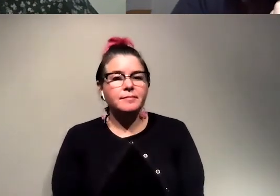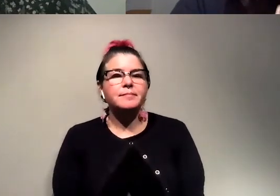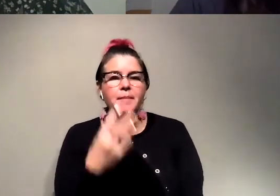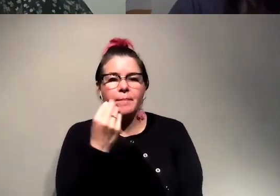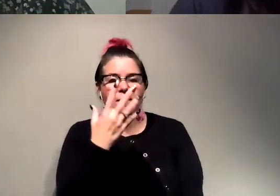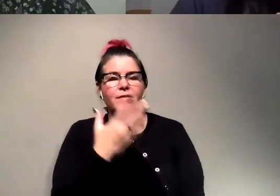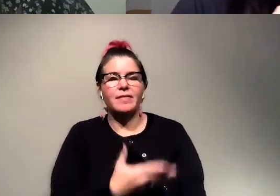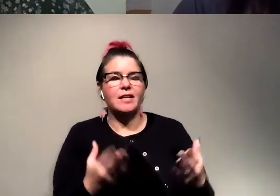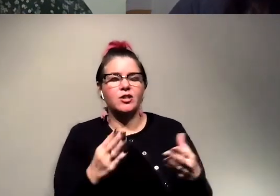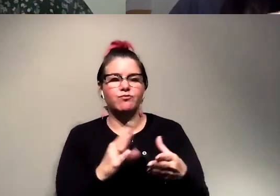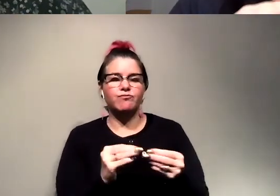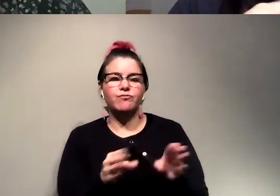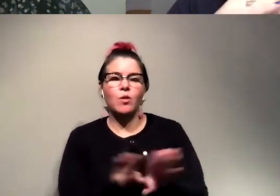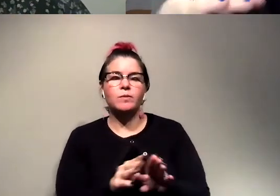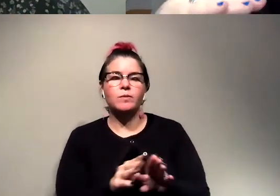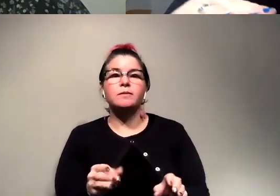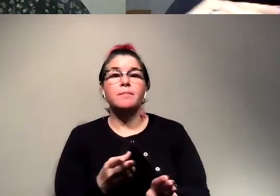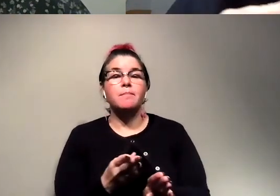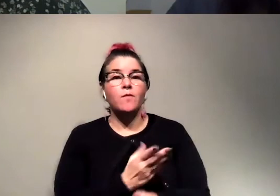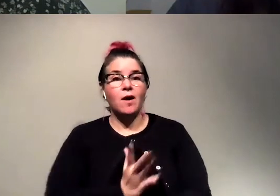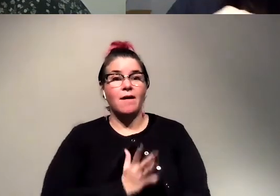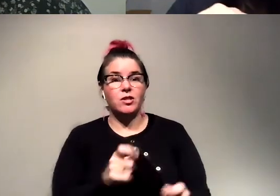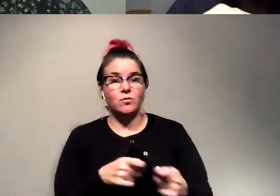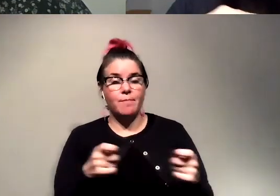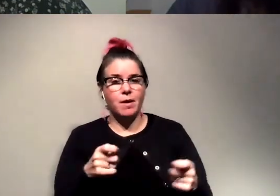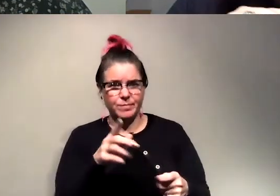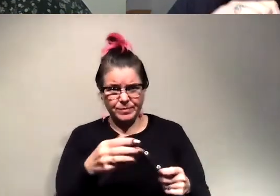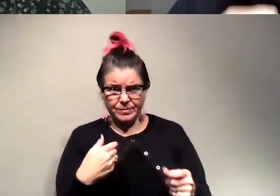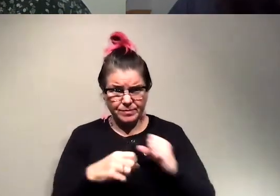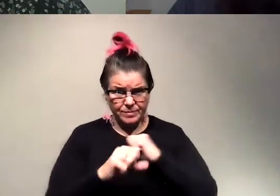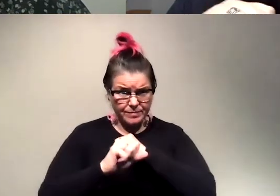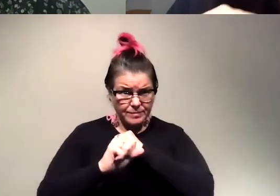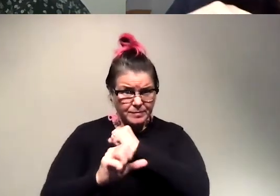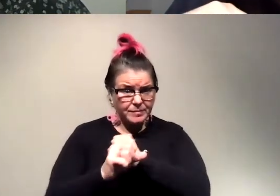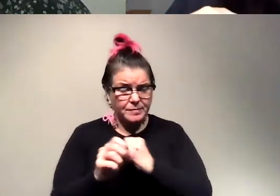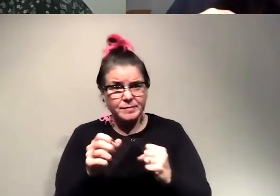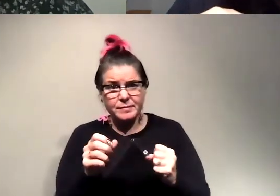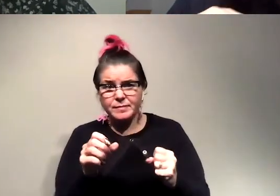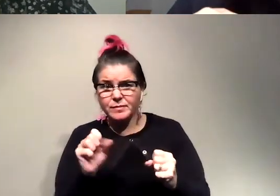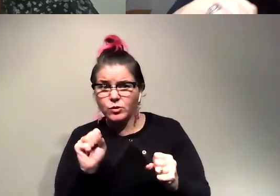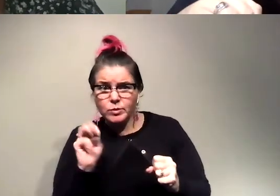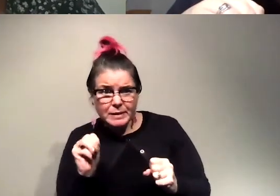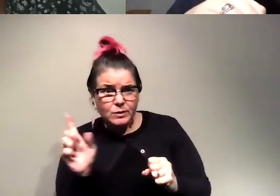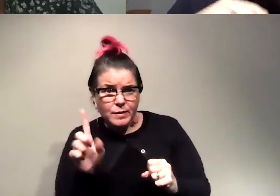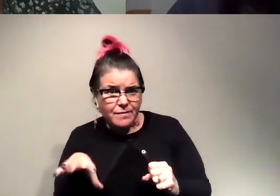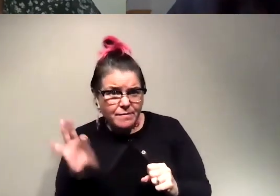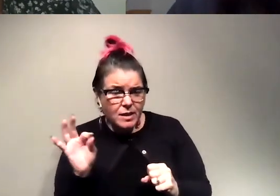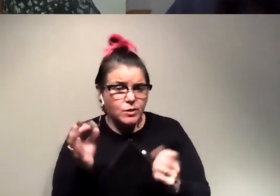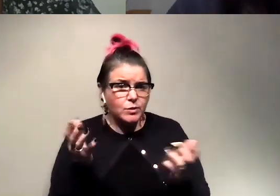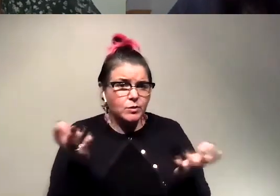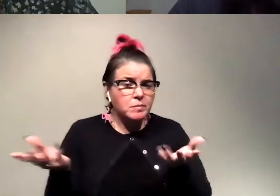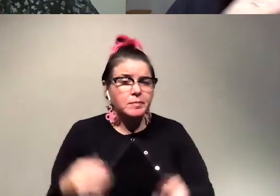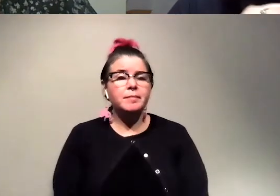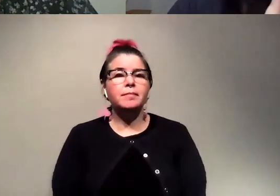end on. Before we officially wrap up, do you have anything that you'd like to plug? Do you have anywhere we can find you on social